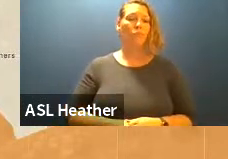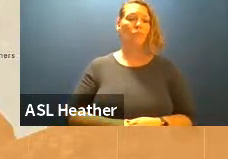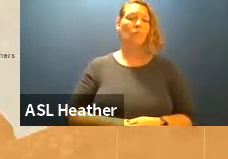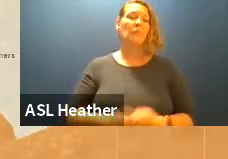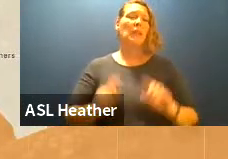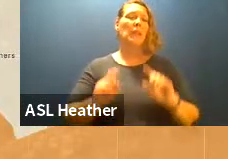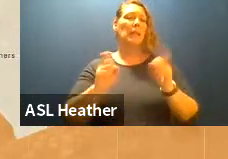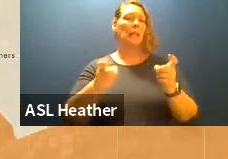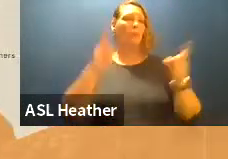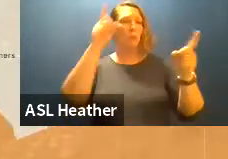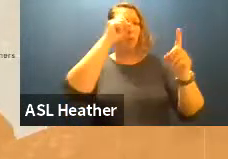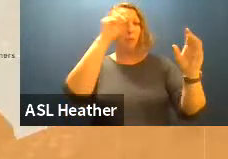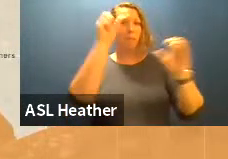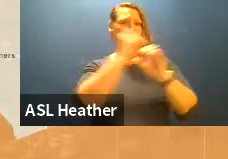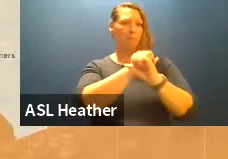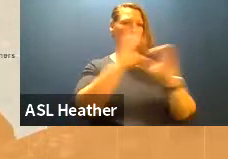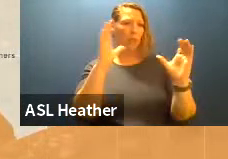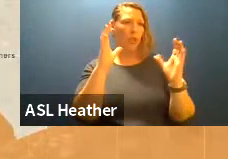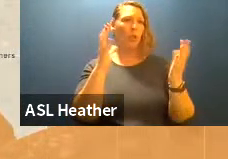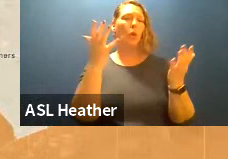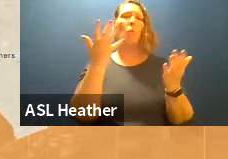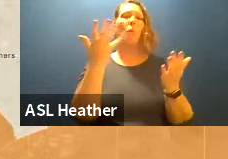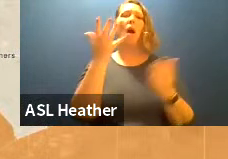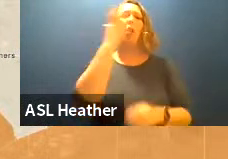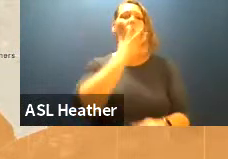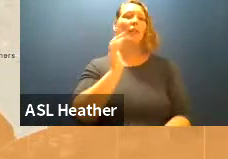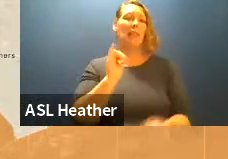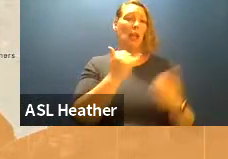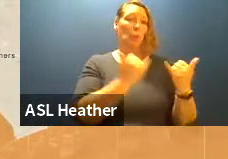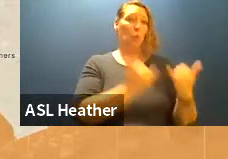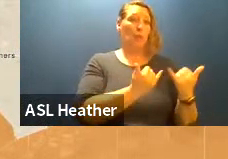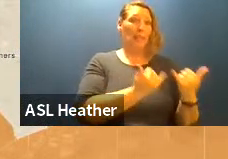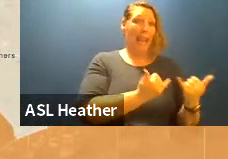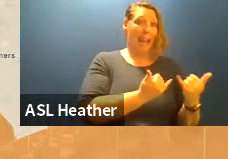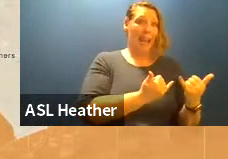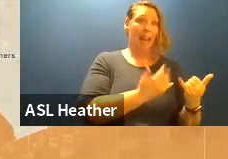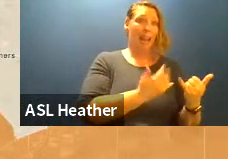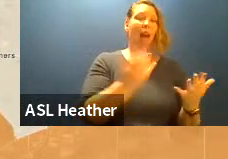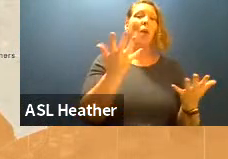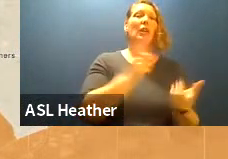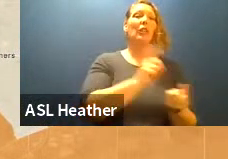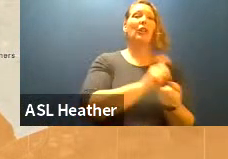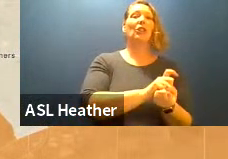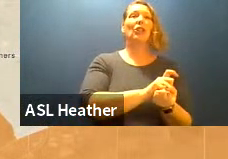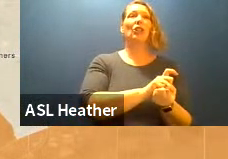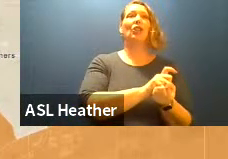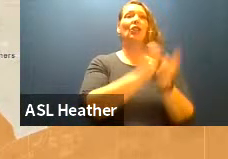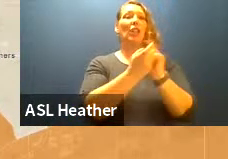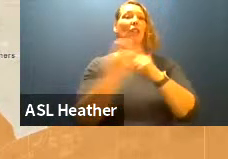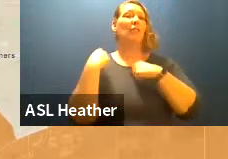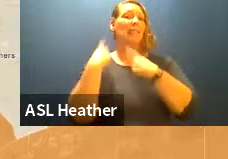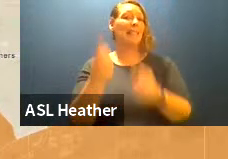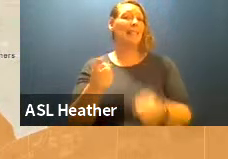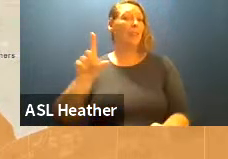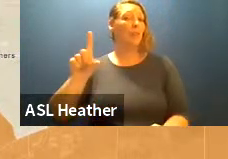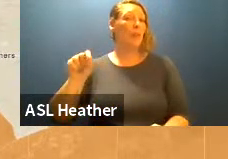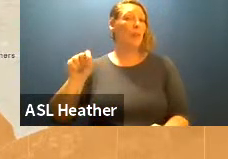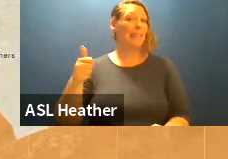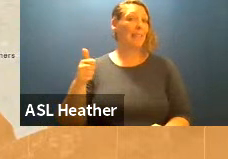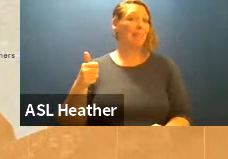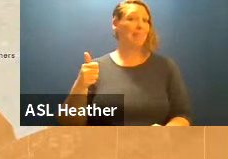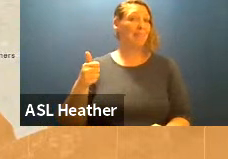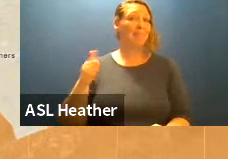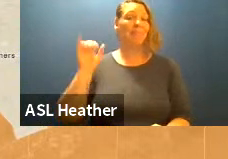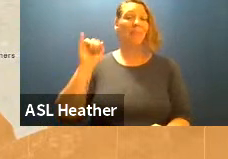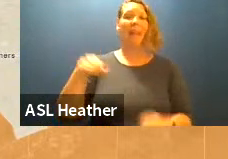of what the program area looks like today and what's changed since 2010, really when the last